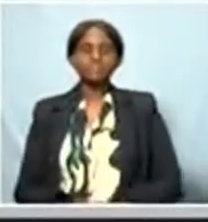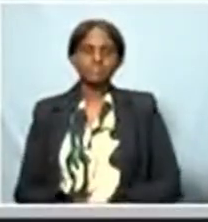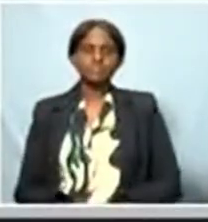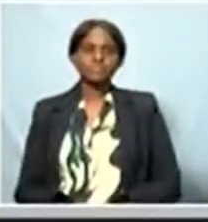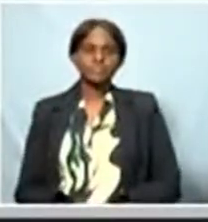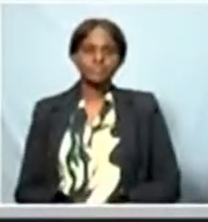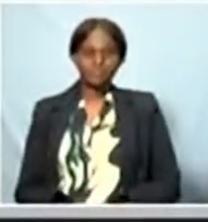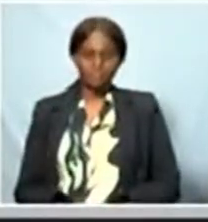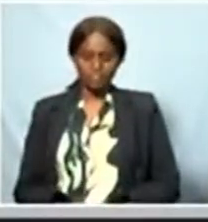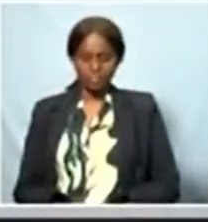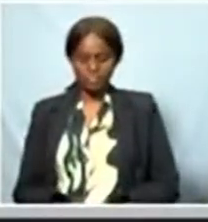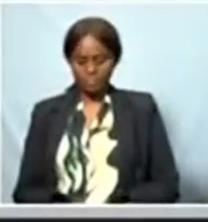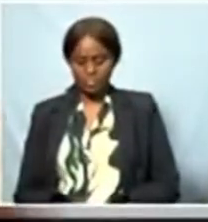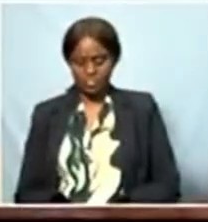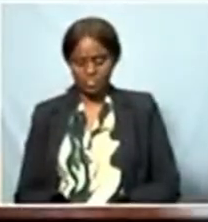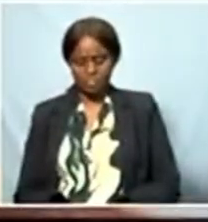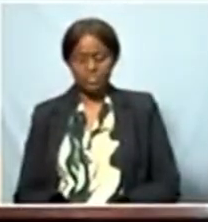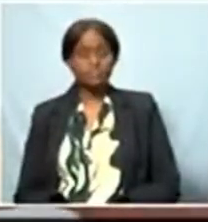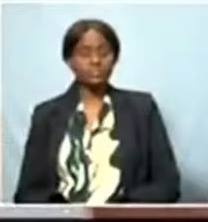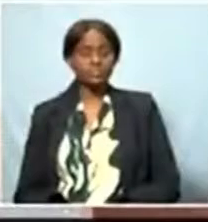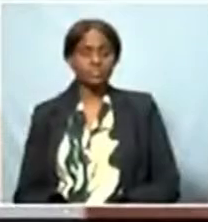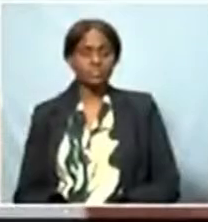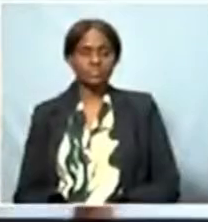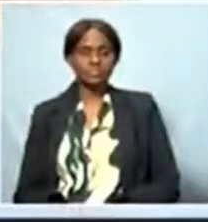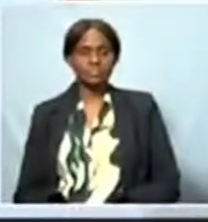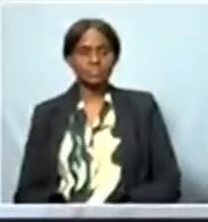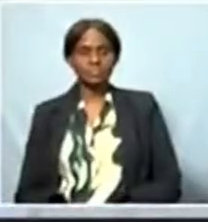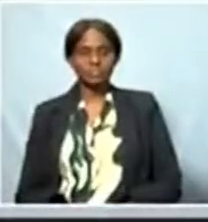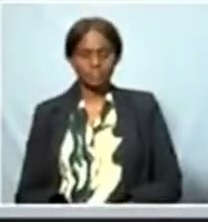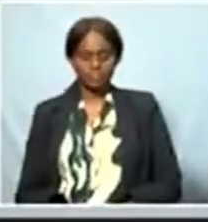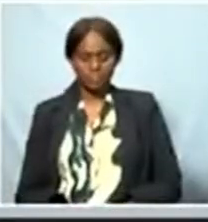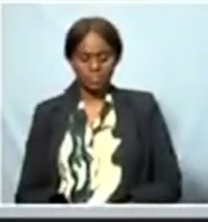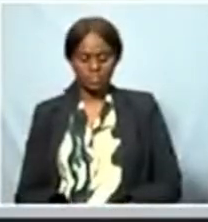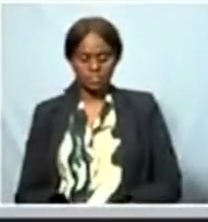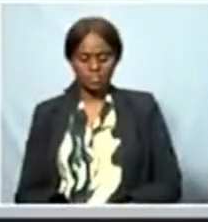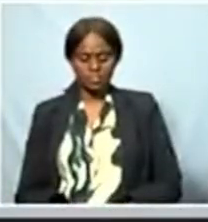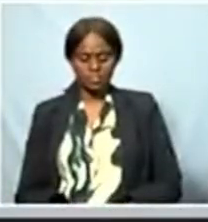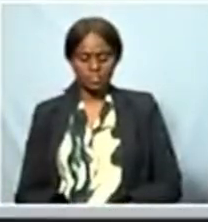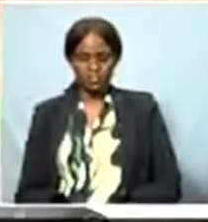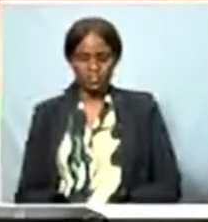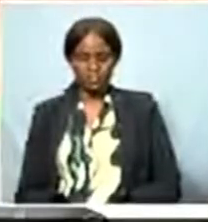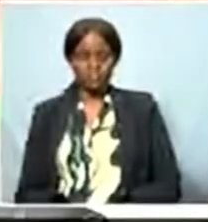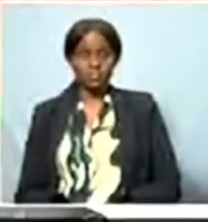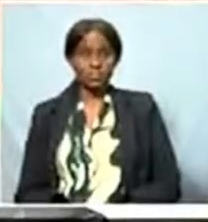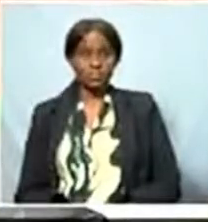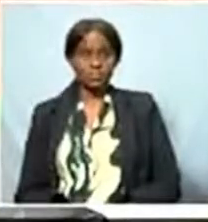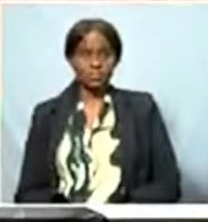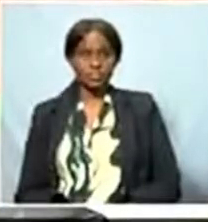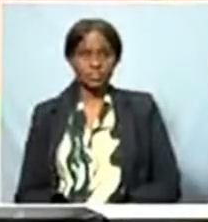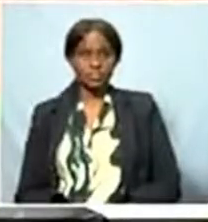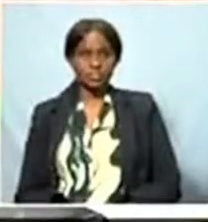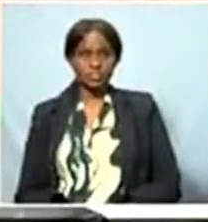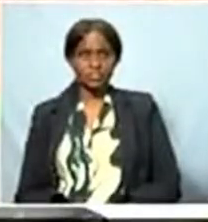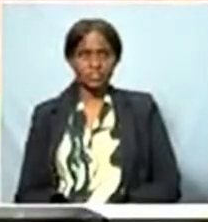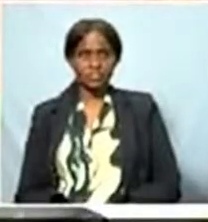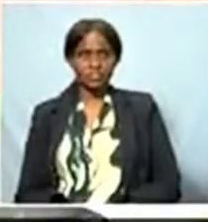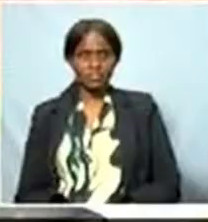submit, Honorable Chair. Thank you very much, honorable members. any areas